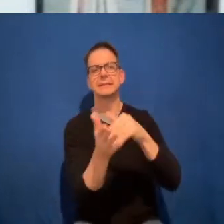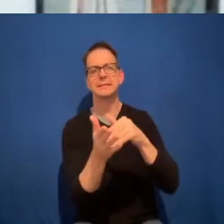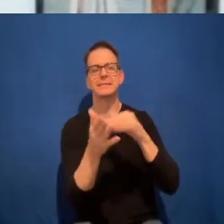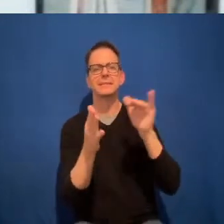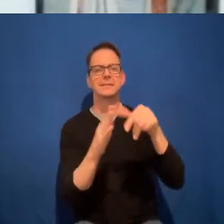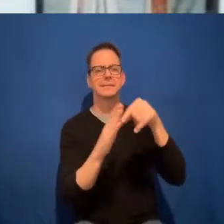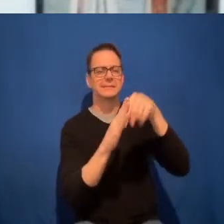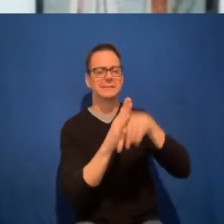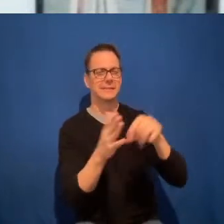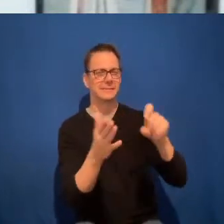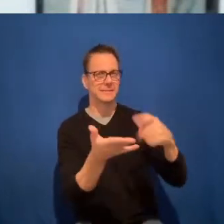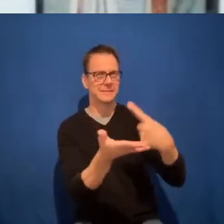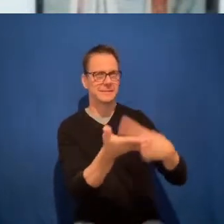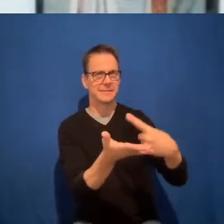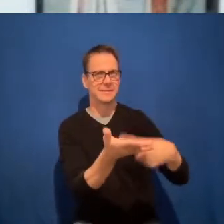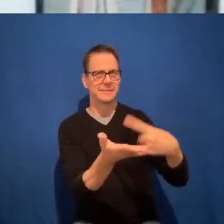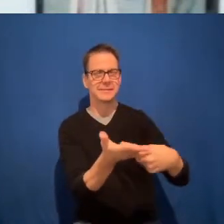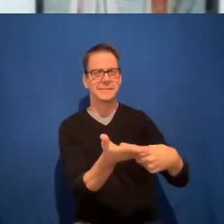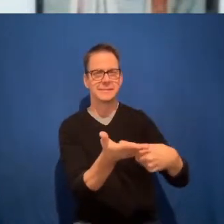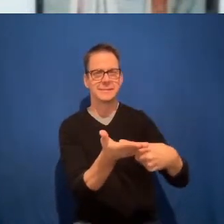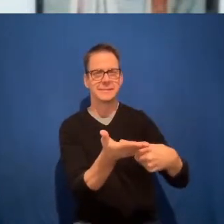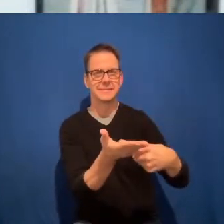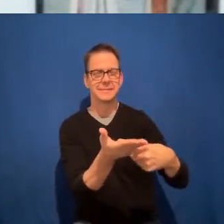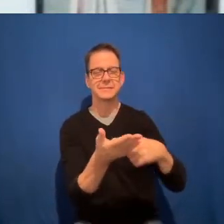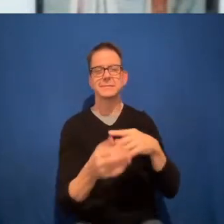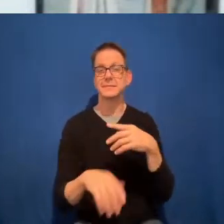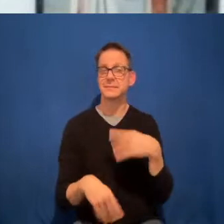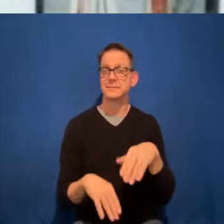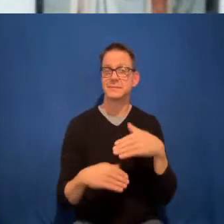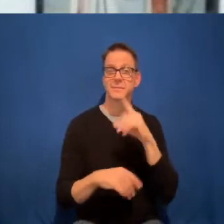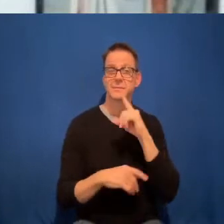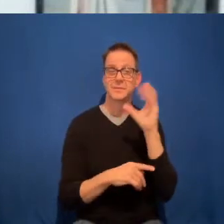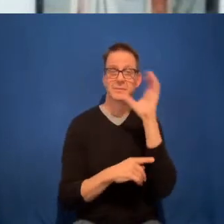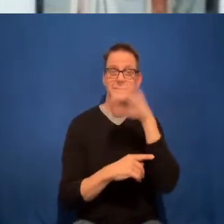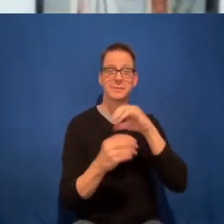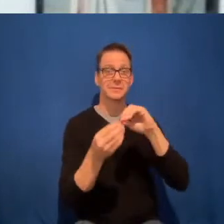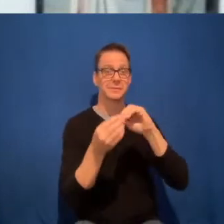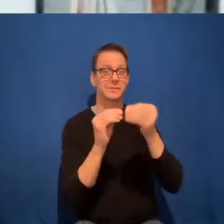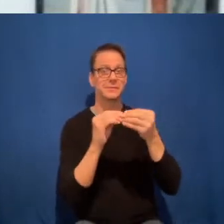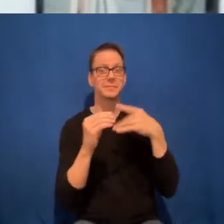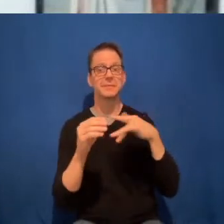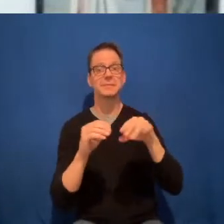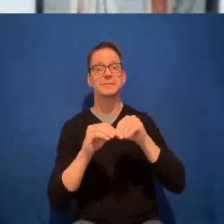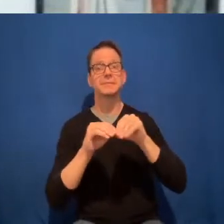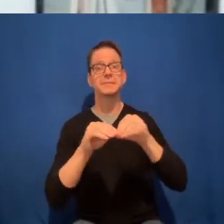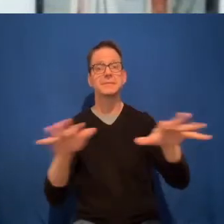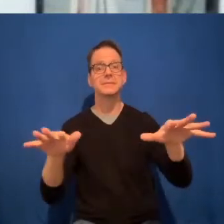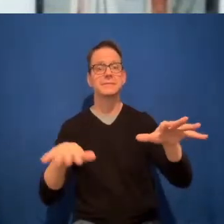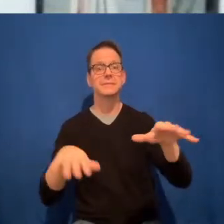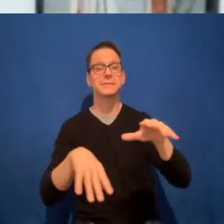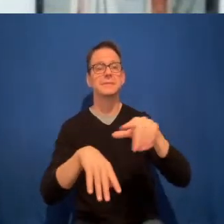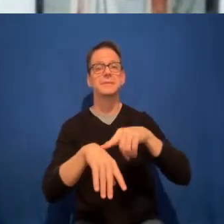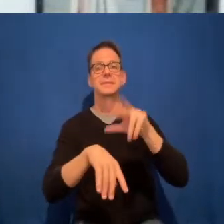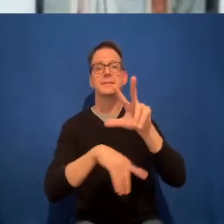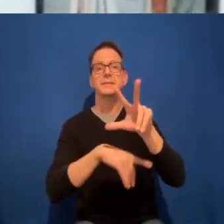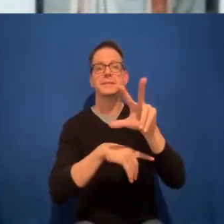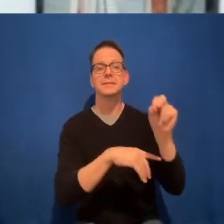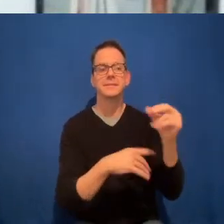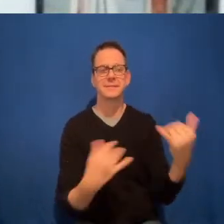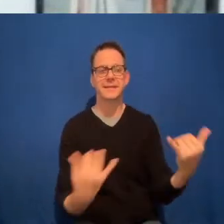that. And strangely enough, the numbers that normally are released at 3:30 happen to be being released late